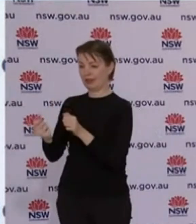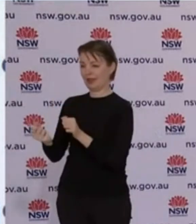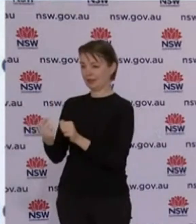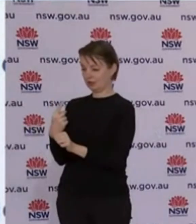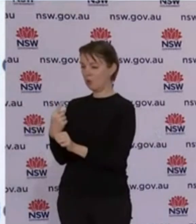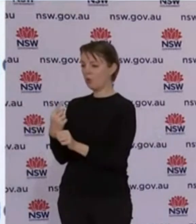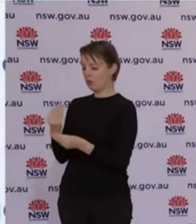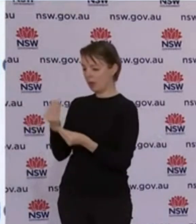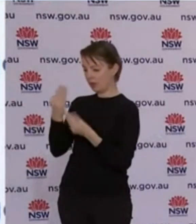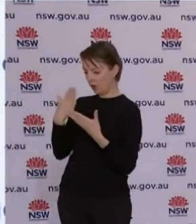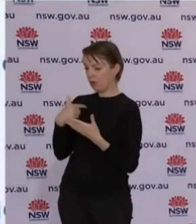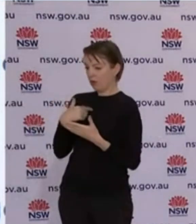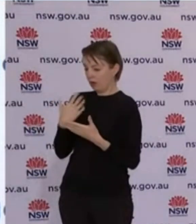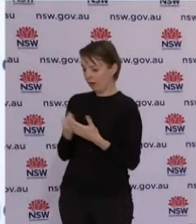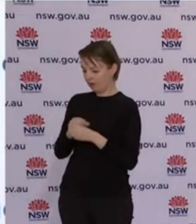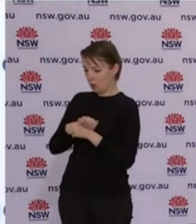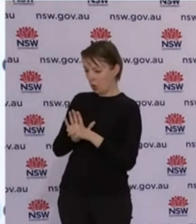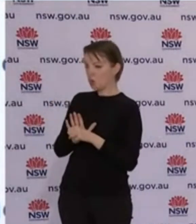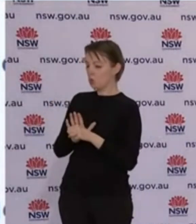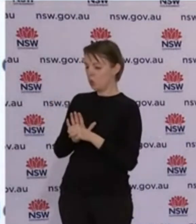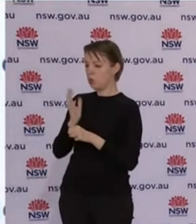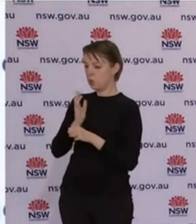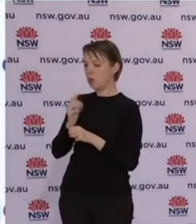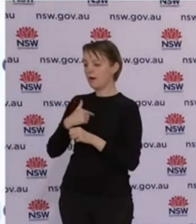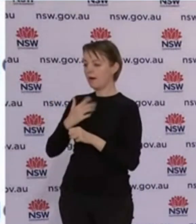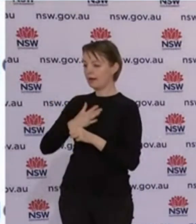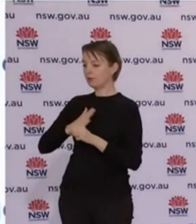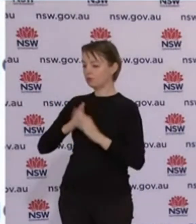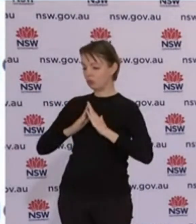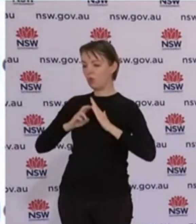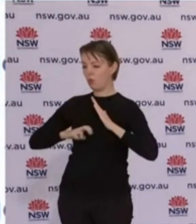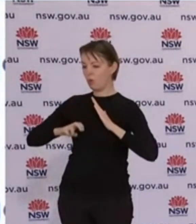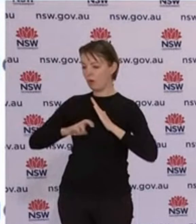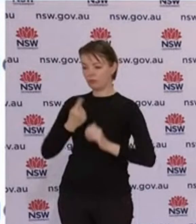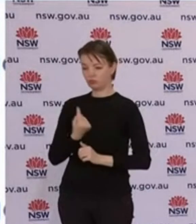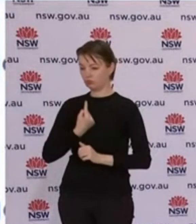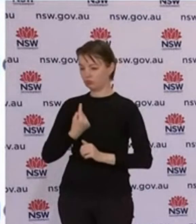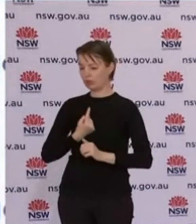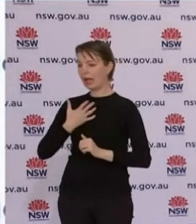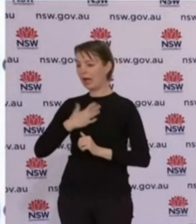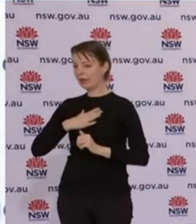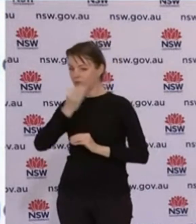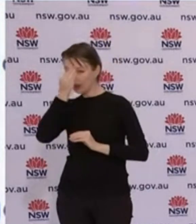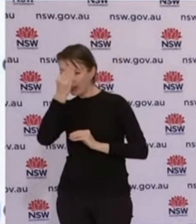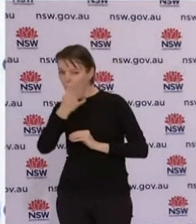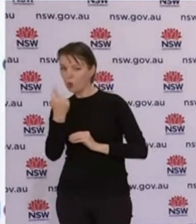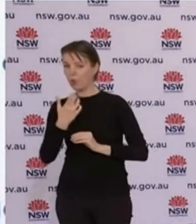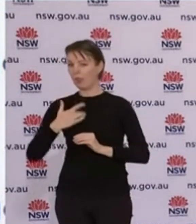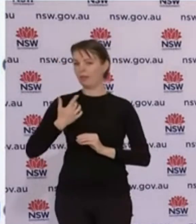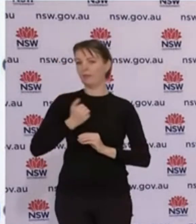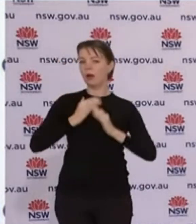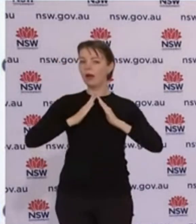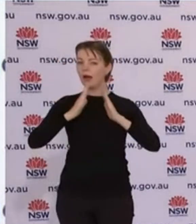that result, that reminds them of the need to stay in isolation, that tells them to contact their household contacts, gives